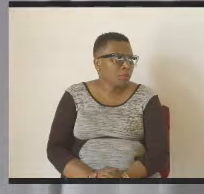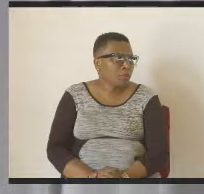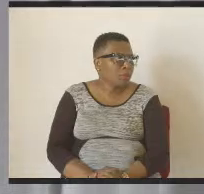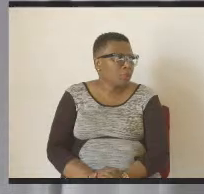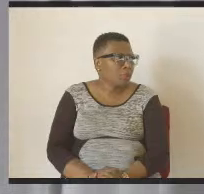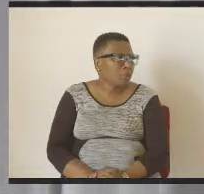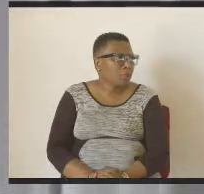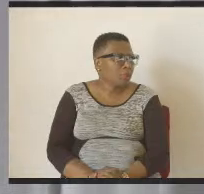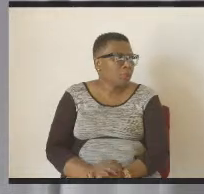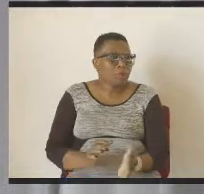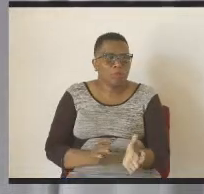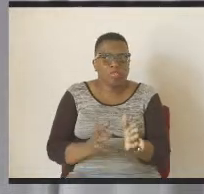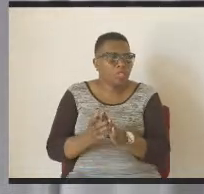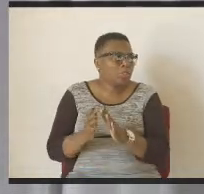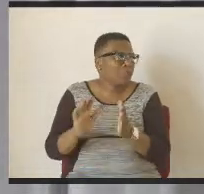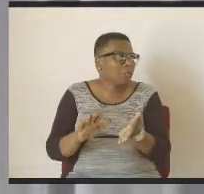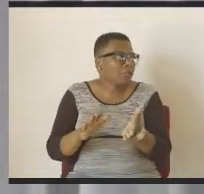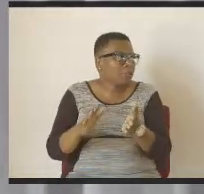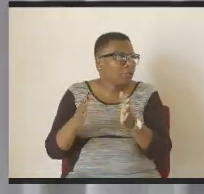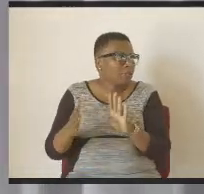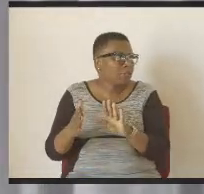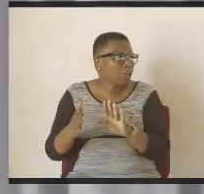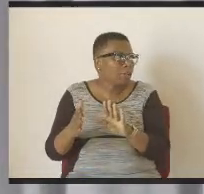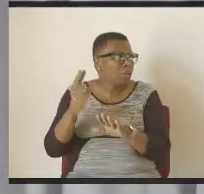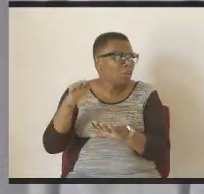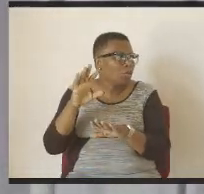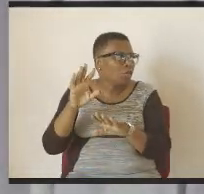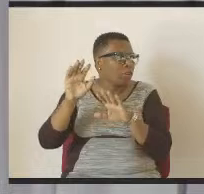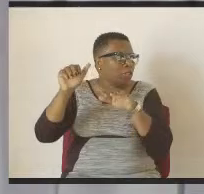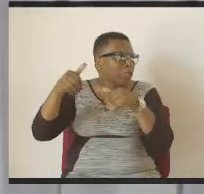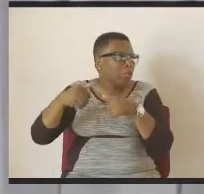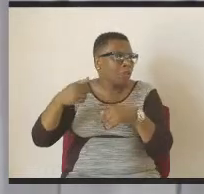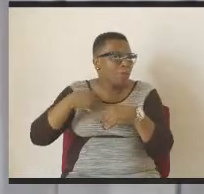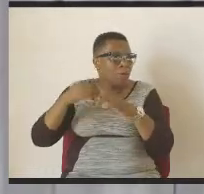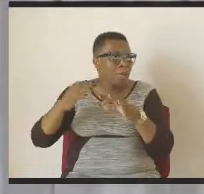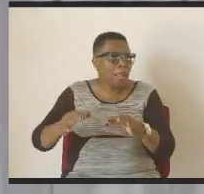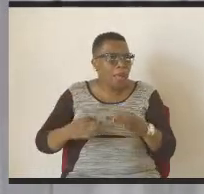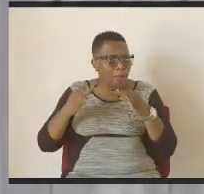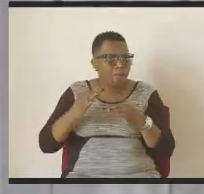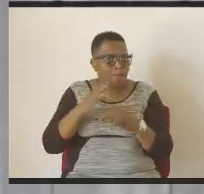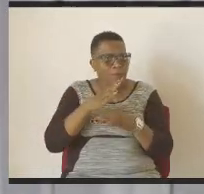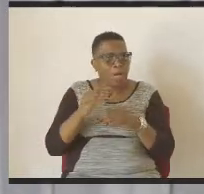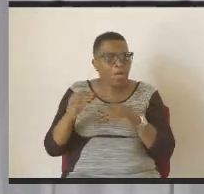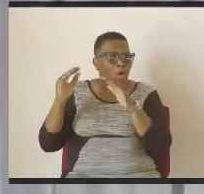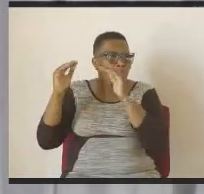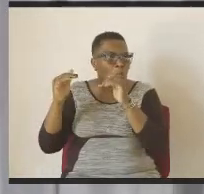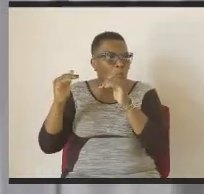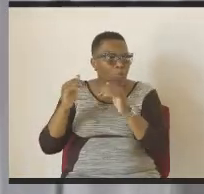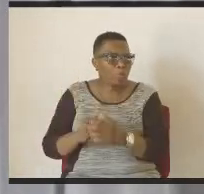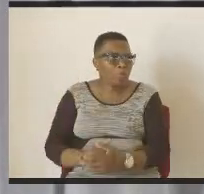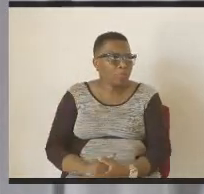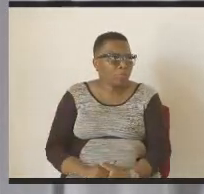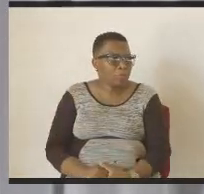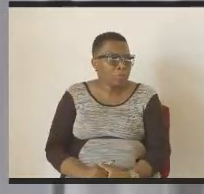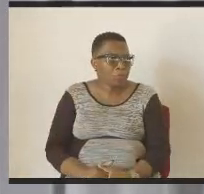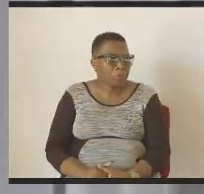Jesus dying on the cross have given me life and hope. Amen. Amen.